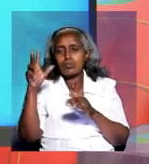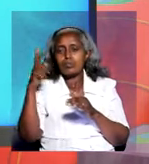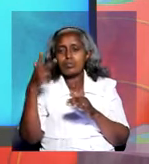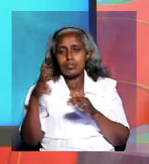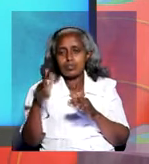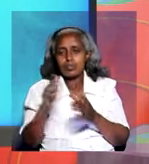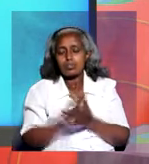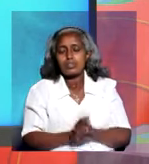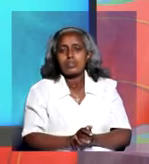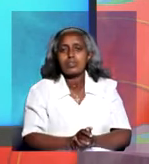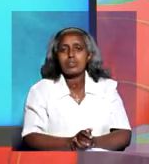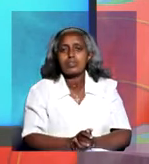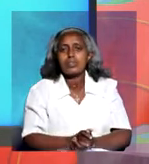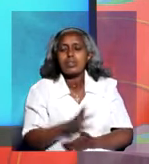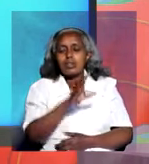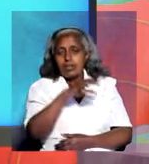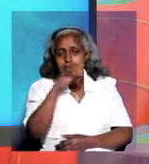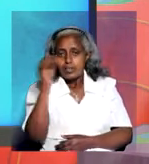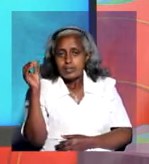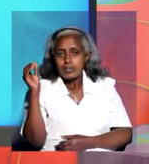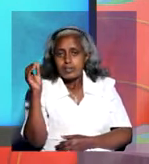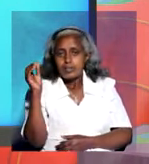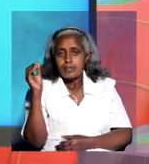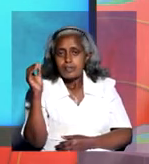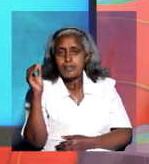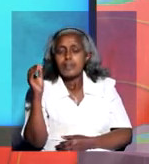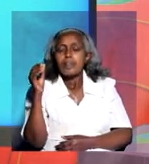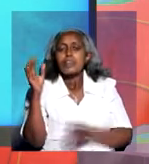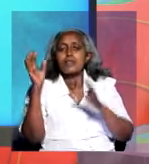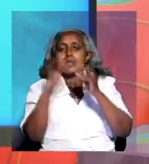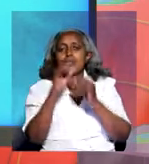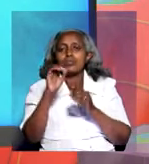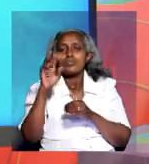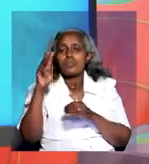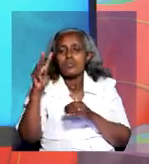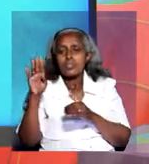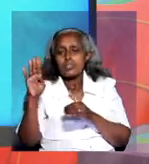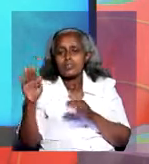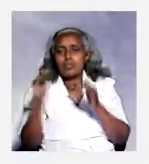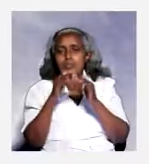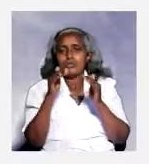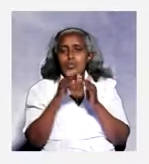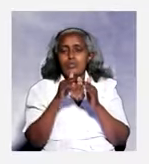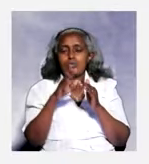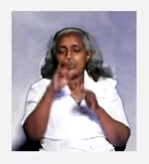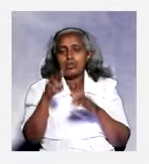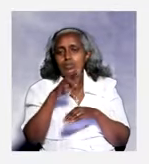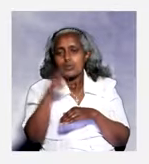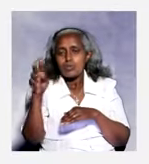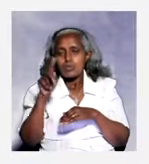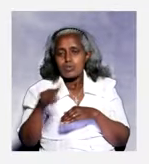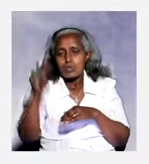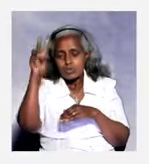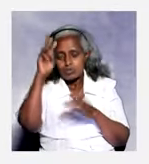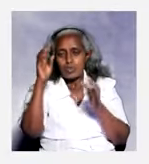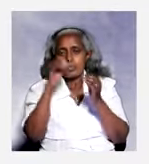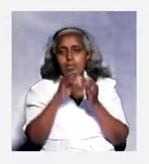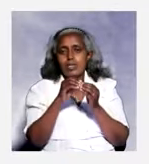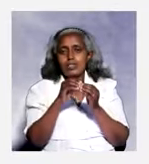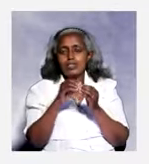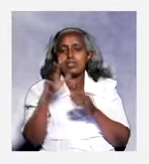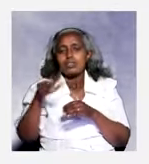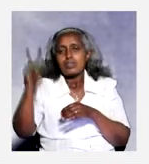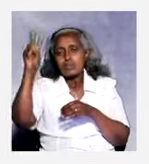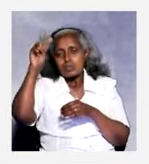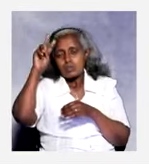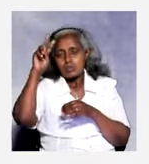13. And magnitude of vector b is equal to this, the square root of 1 squared plus